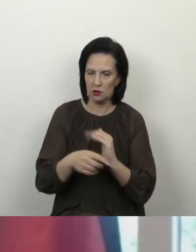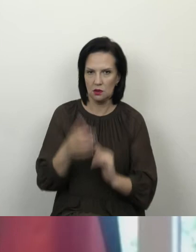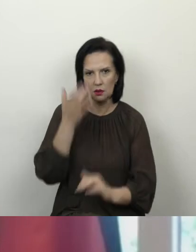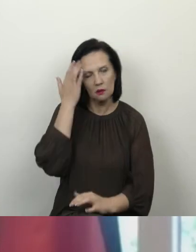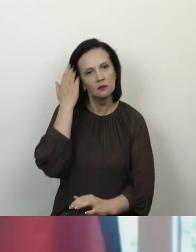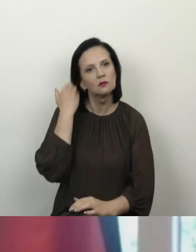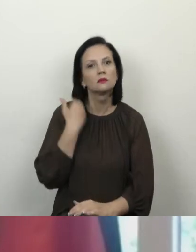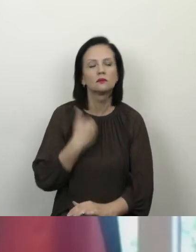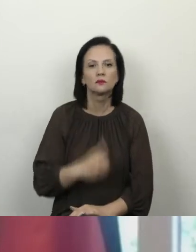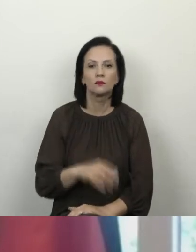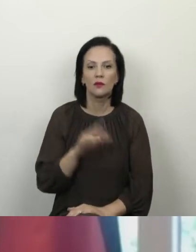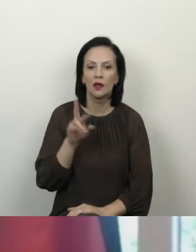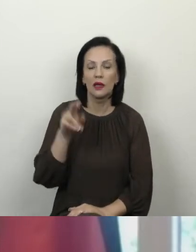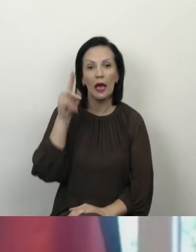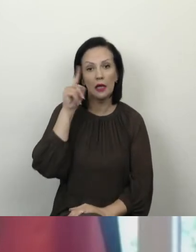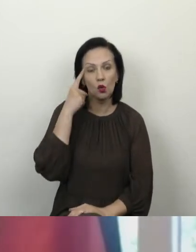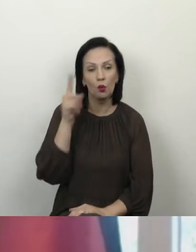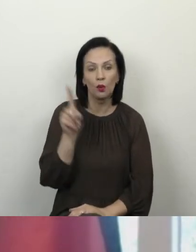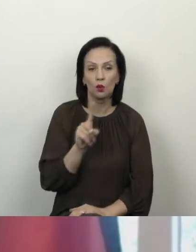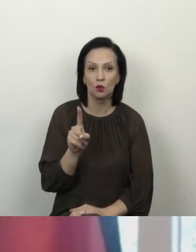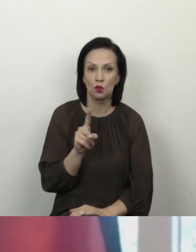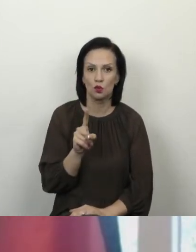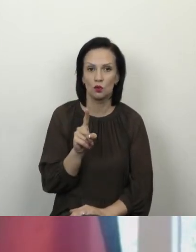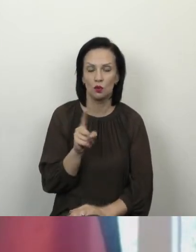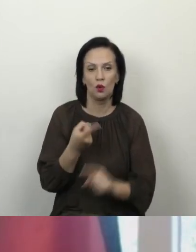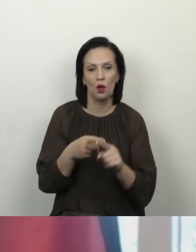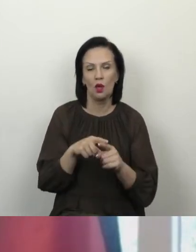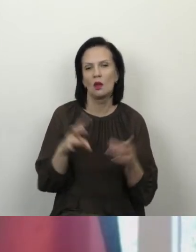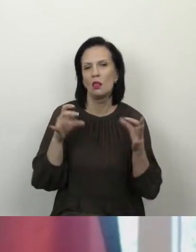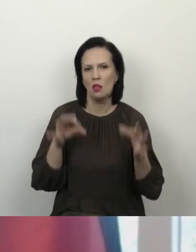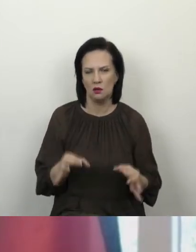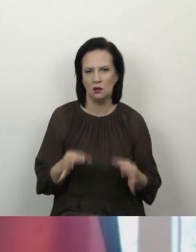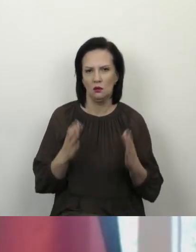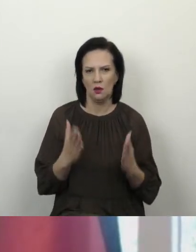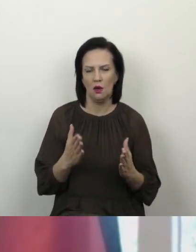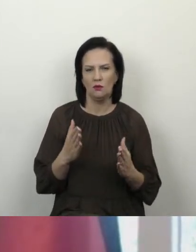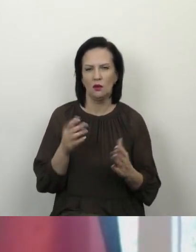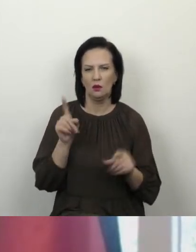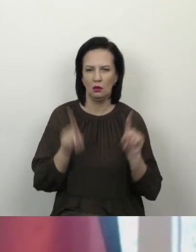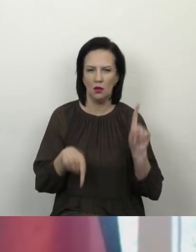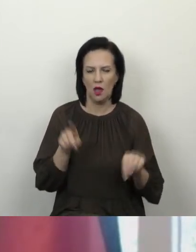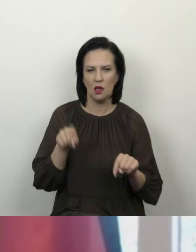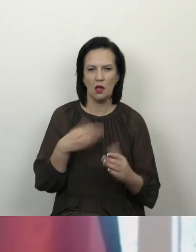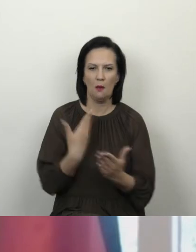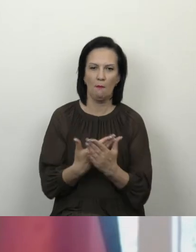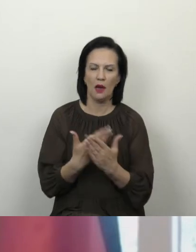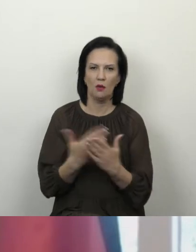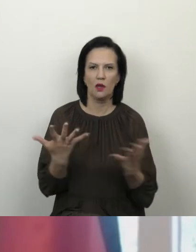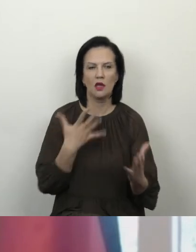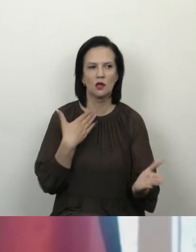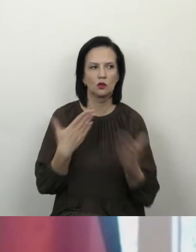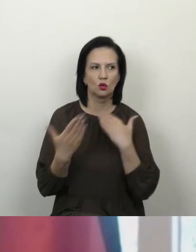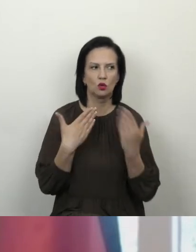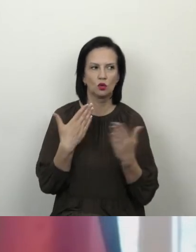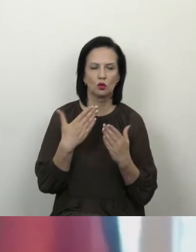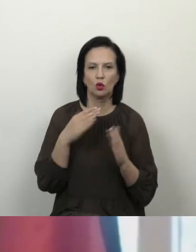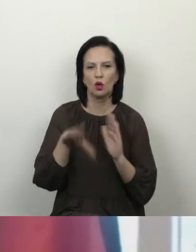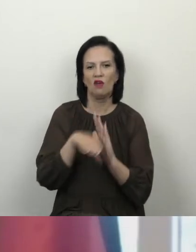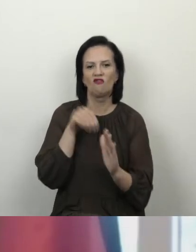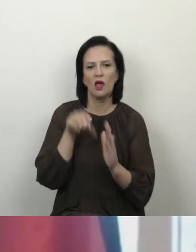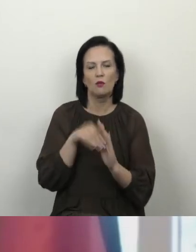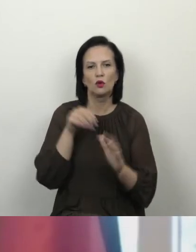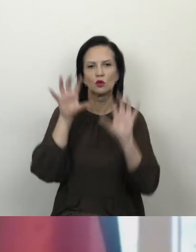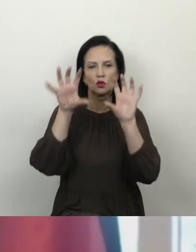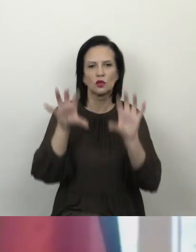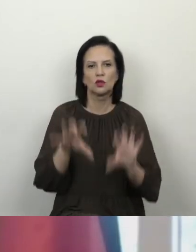I think that these were indeed some examples from the wide field of electoral law that the courts have to work